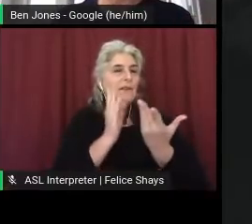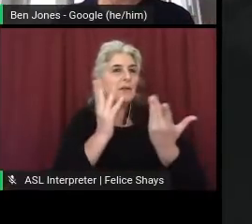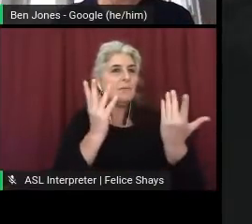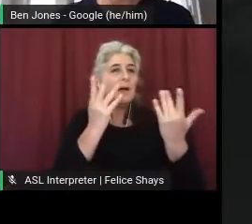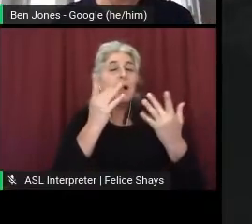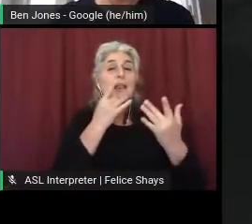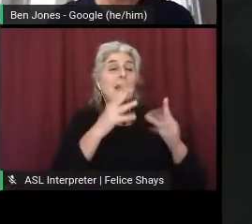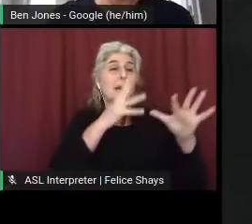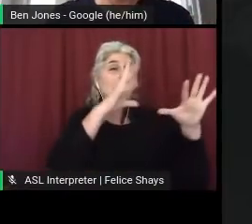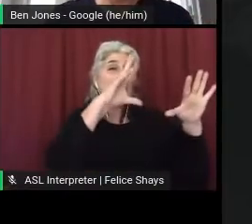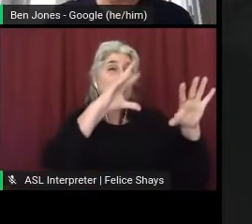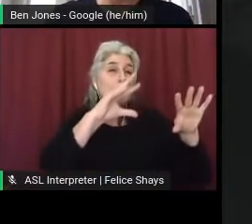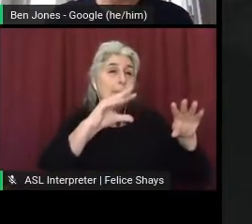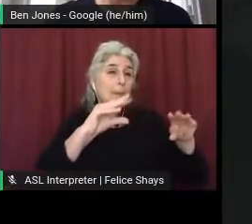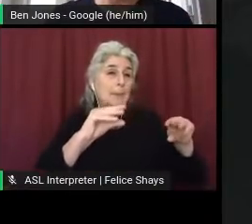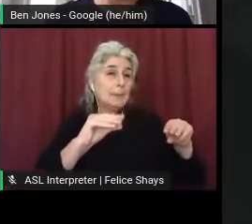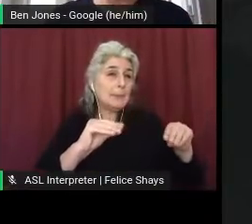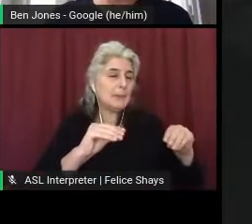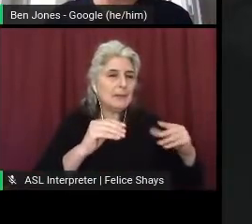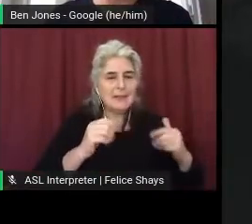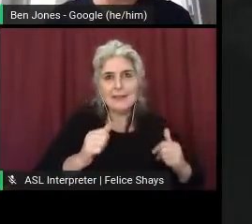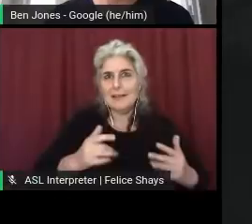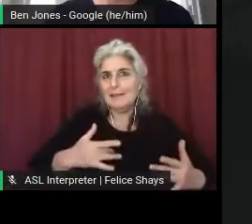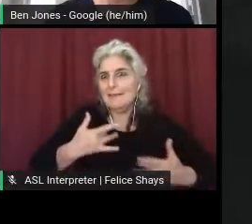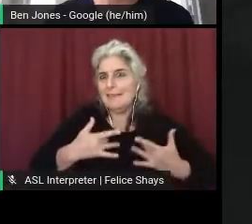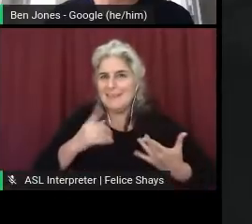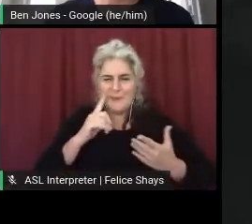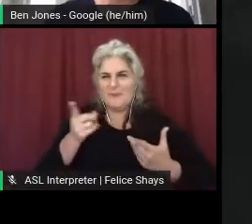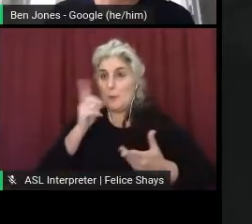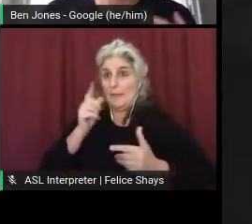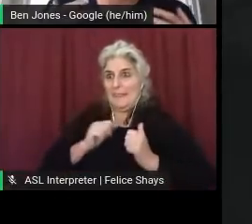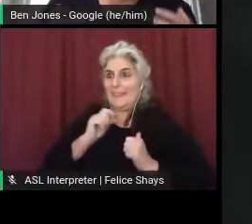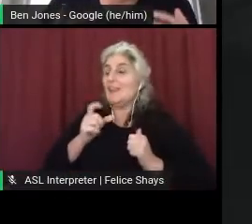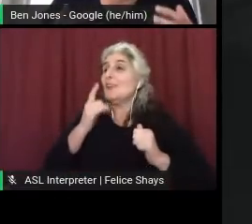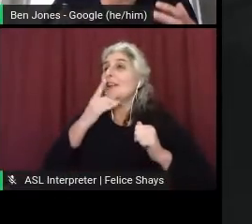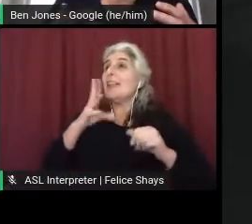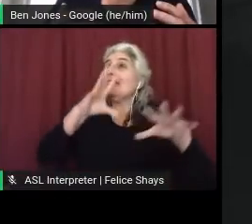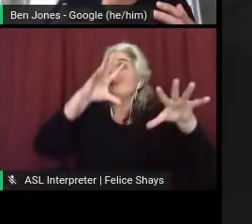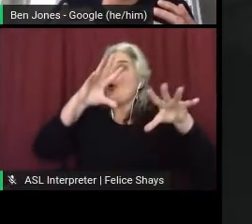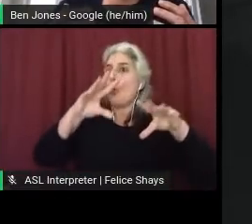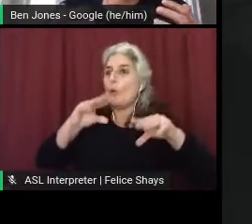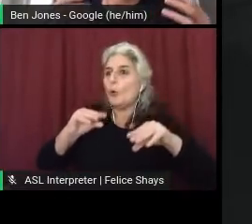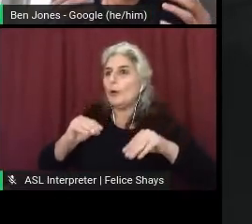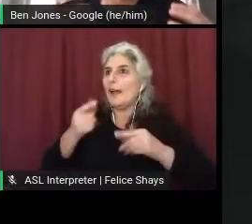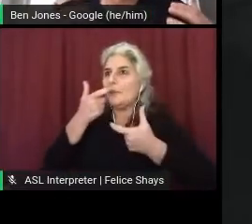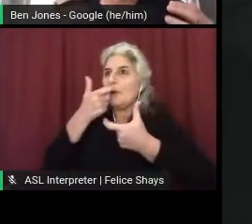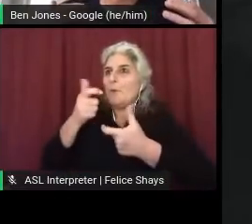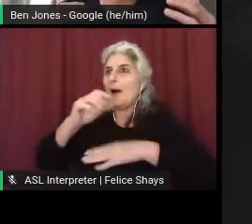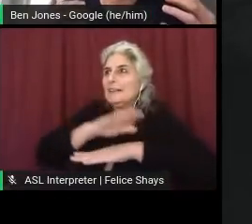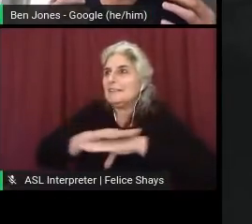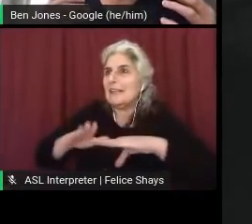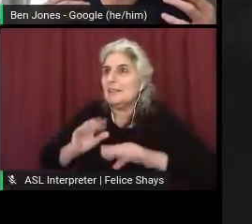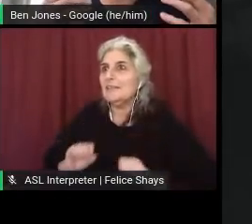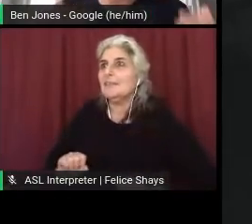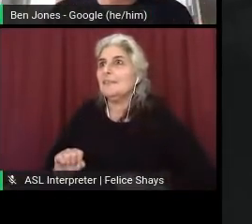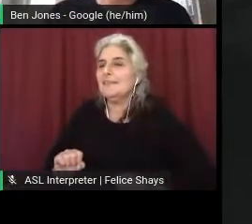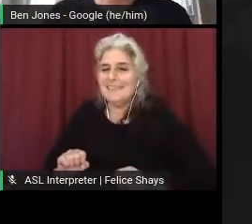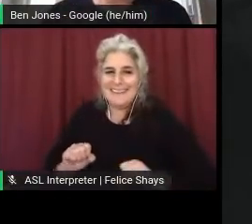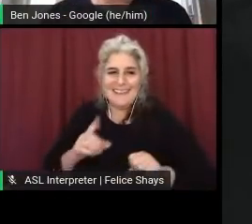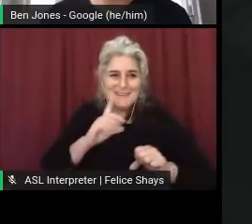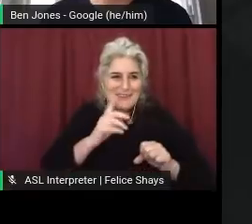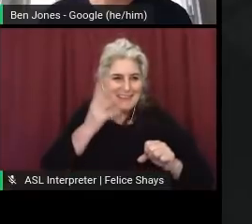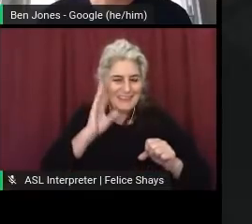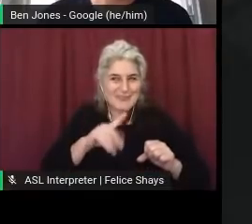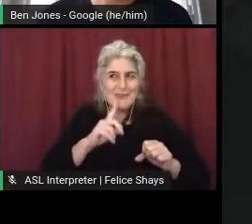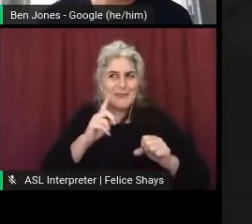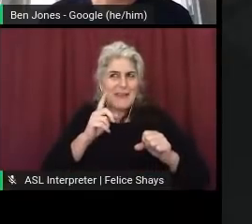human electricity that runs through the crowd that so many of you are familiar with, and you immediately knowing whether the creative